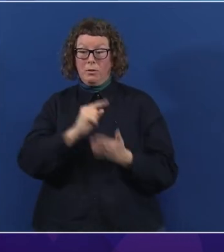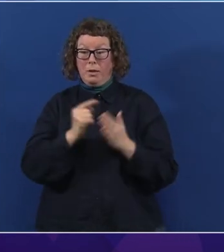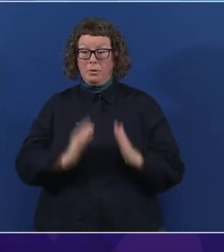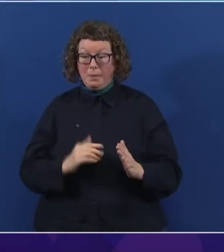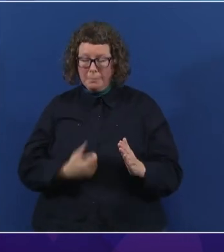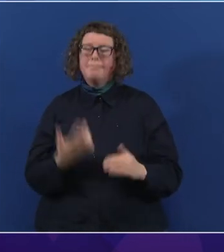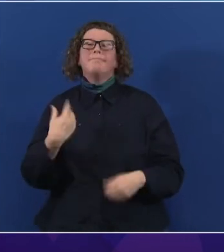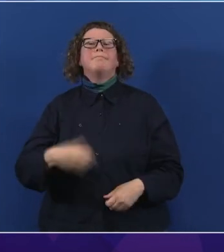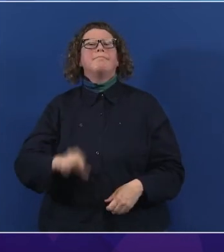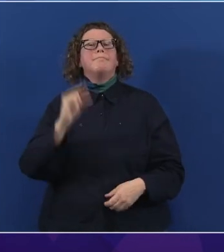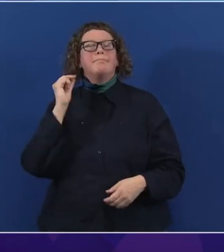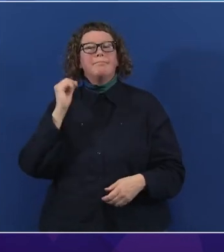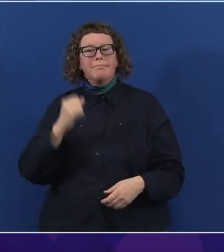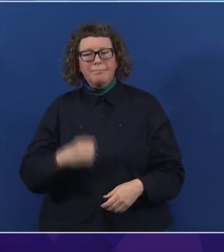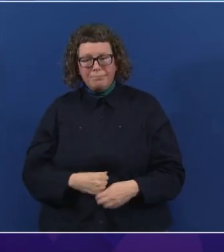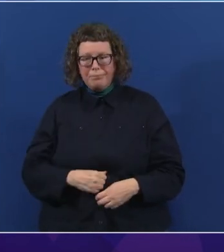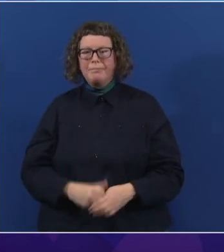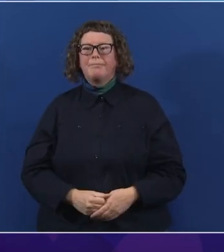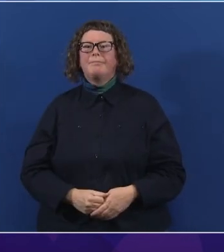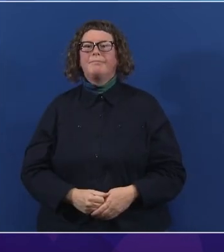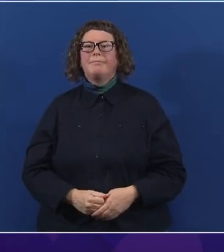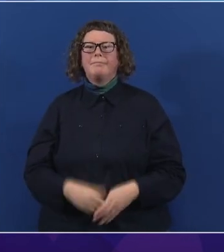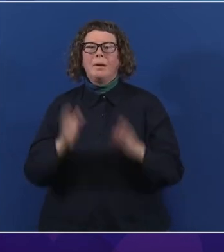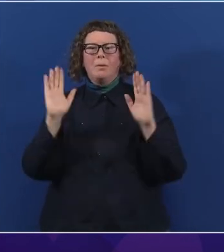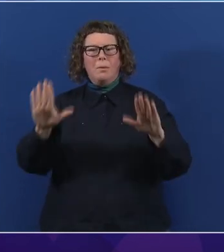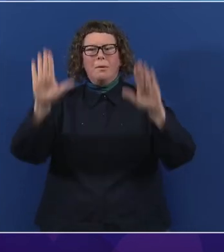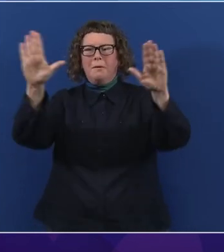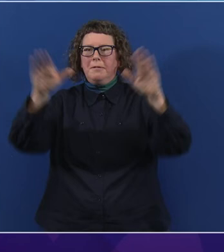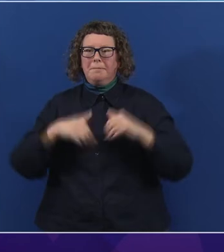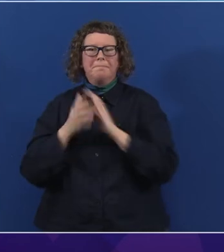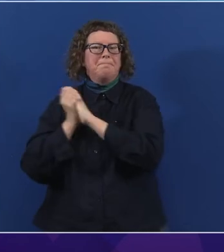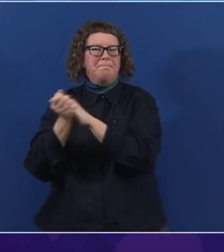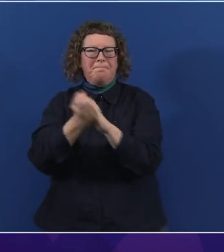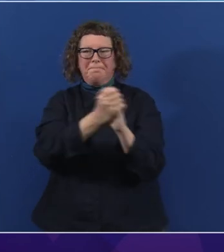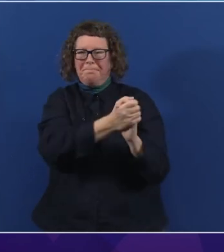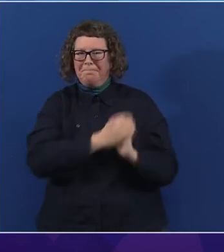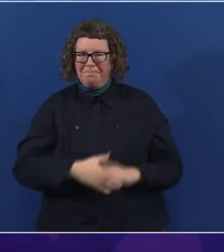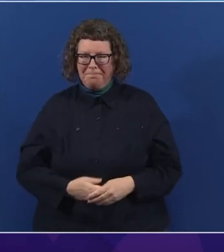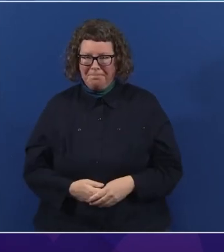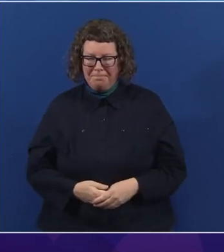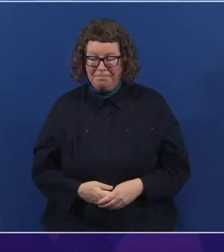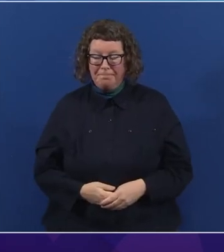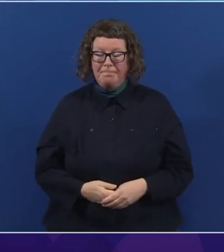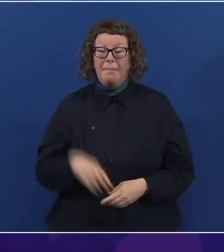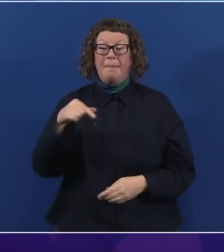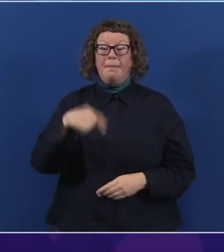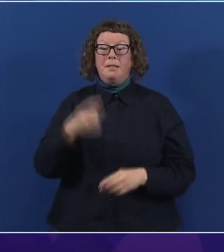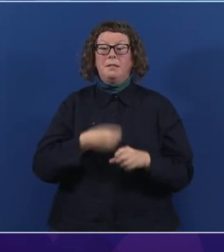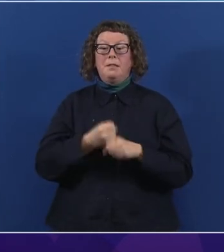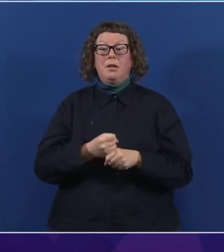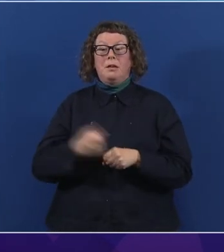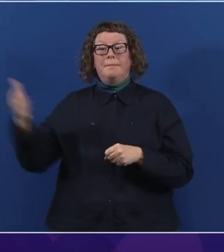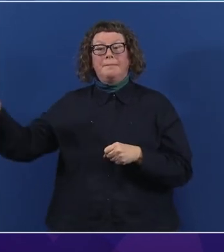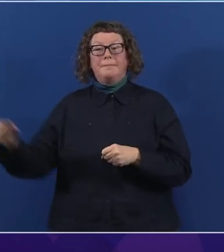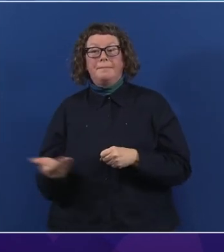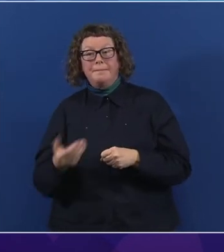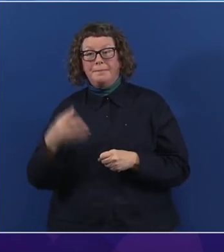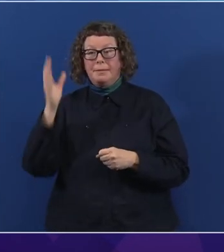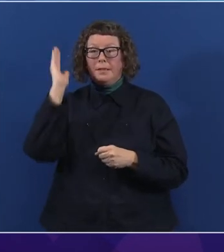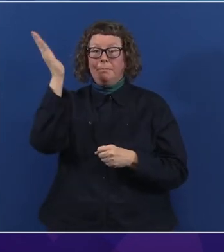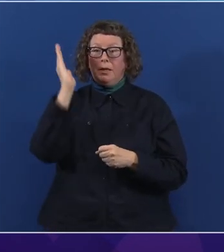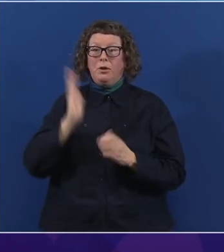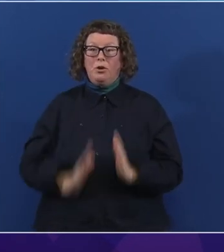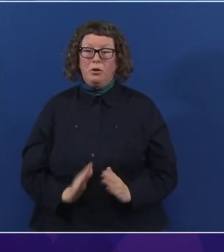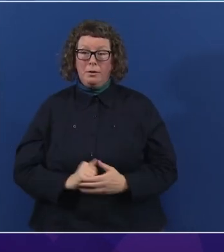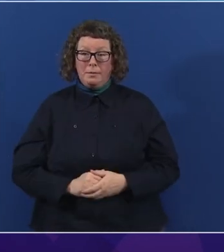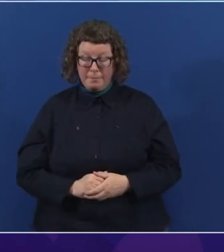It's a great accomplishment. Congratulations, graduates. This year's guest speaker is a SAIT